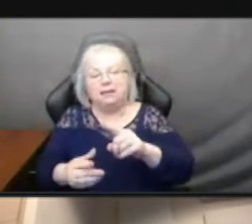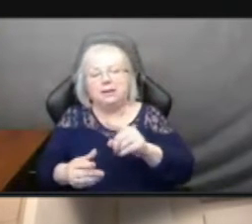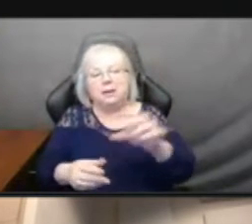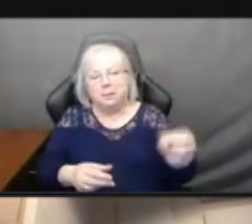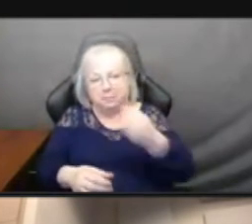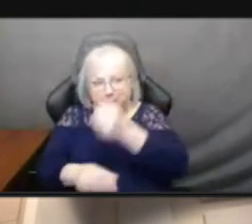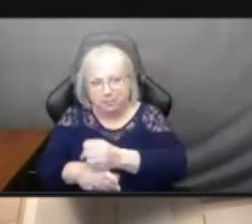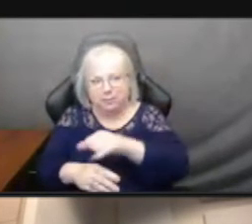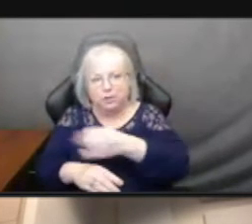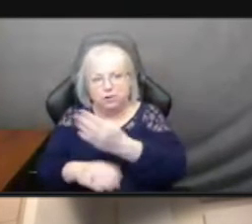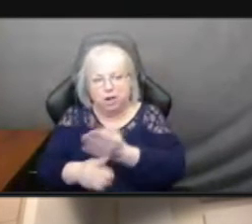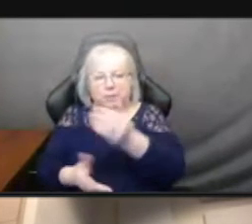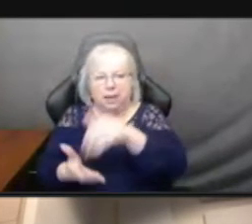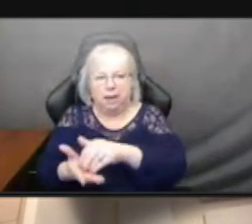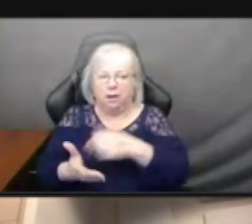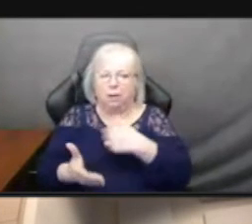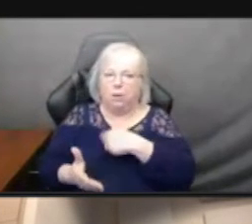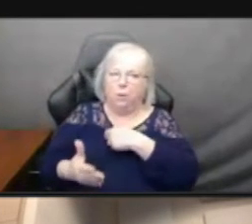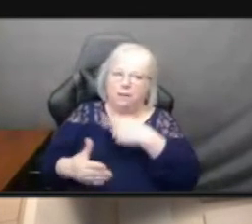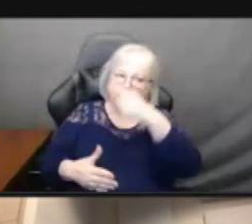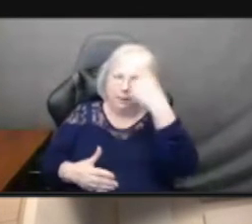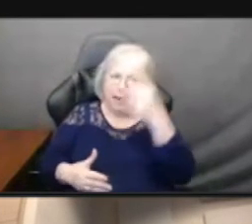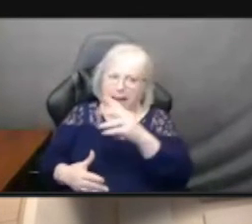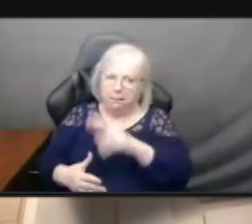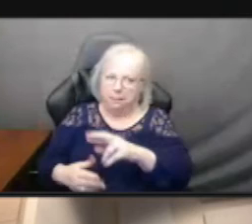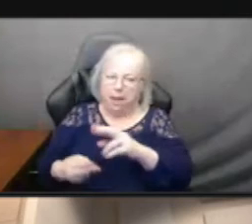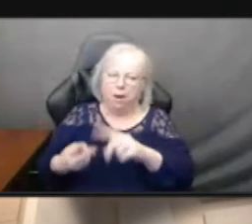a black chief, a black city manager.